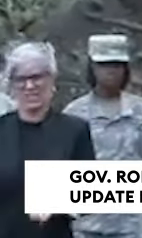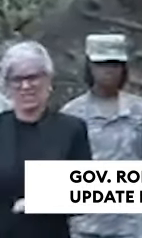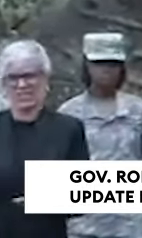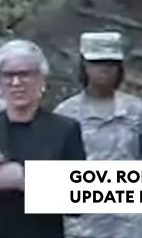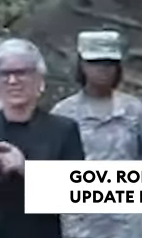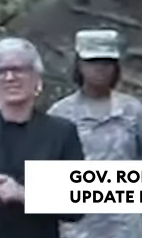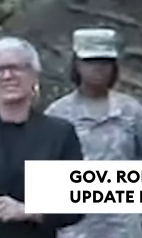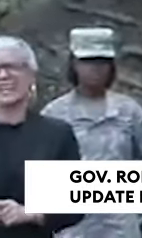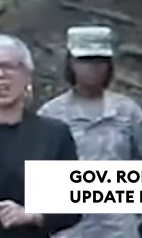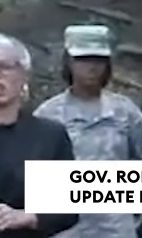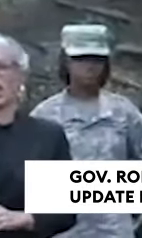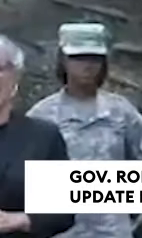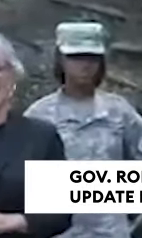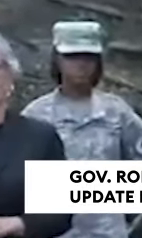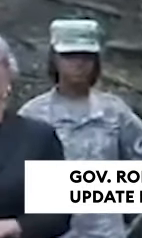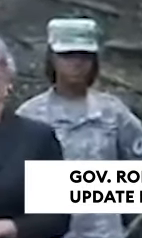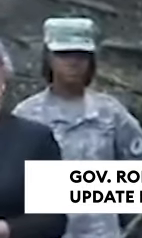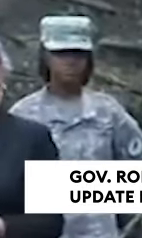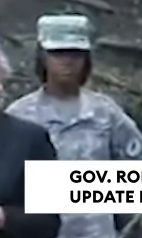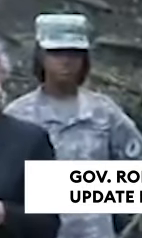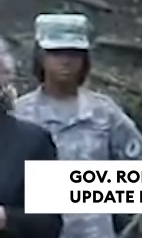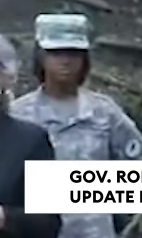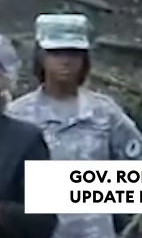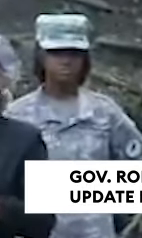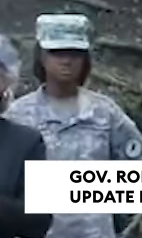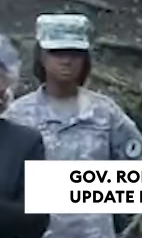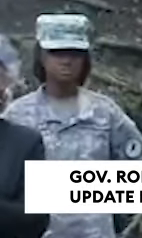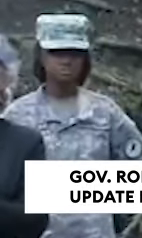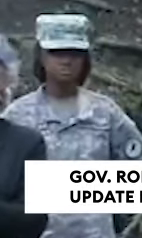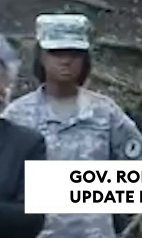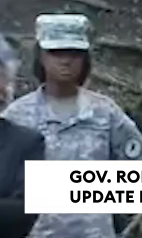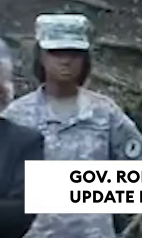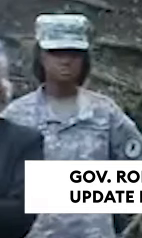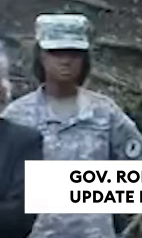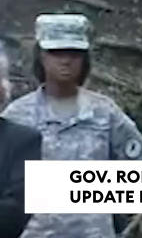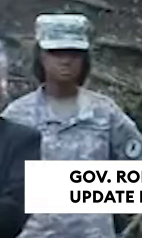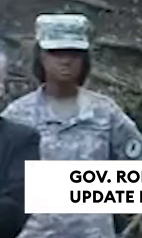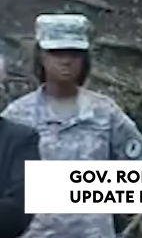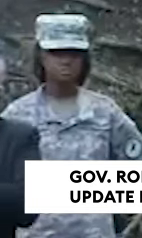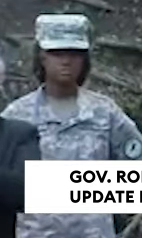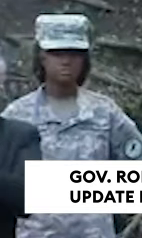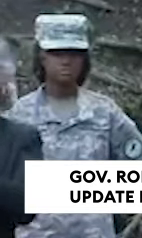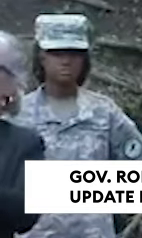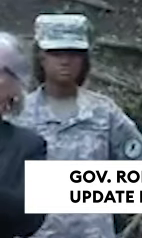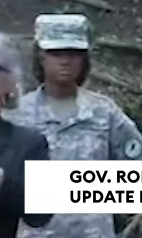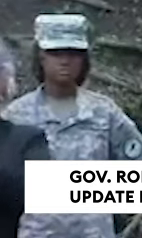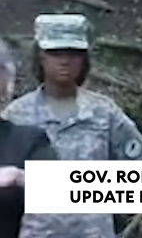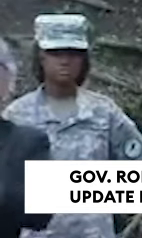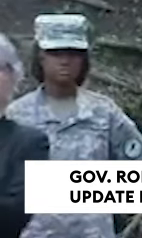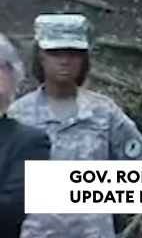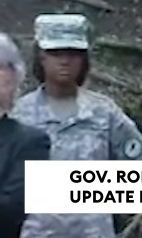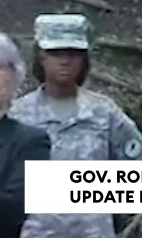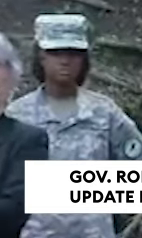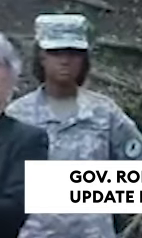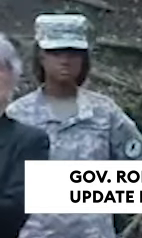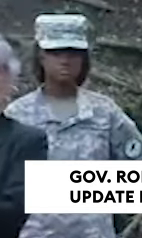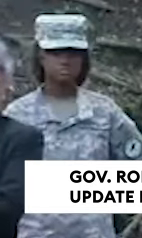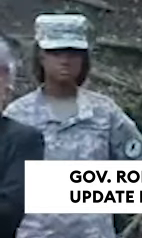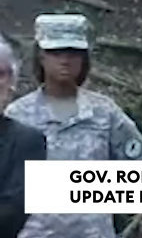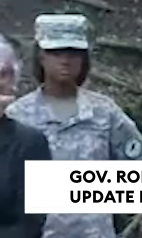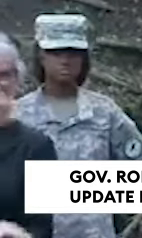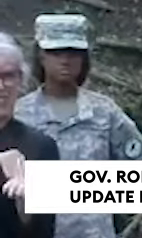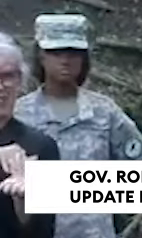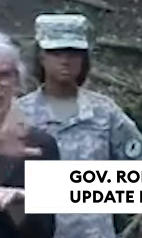zero deployment for them. And if there's more that's needed, we'll be able to surge more accordingly. We've activated 5,500 members of the